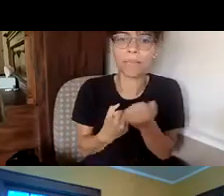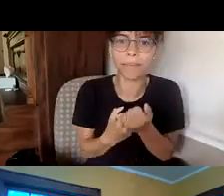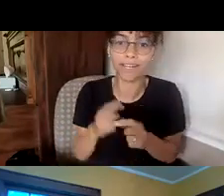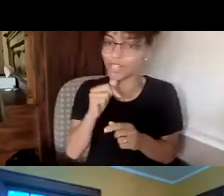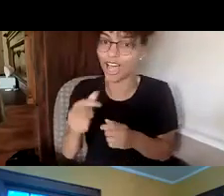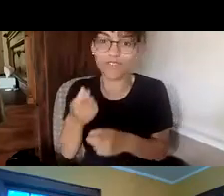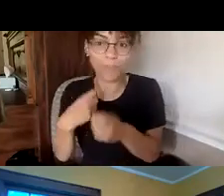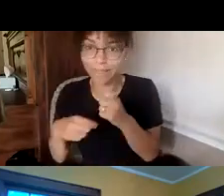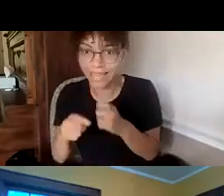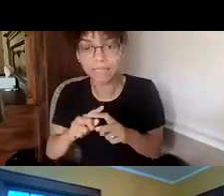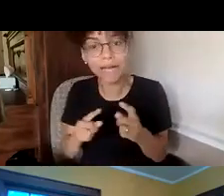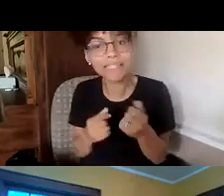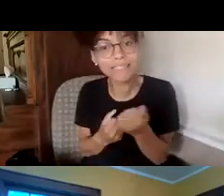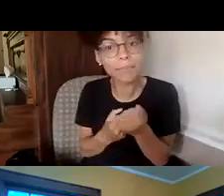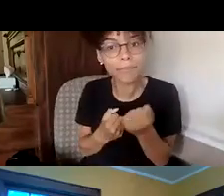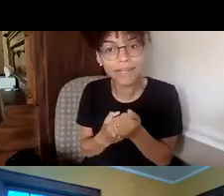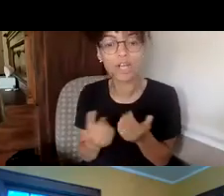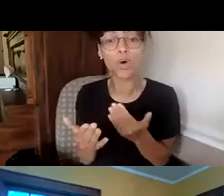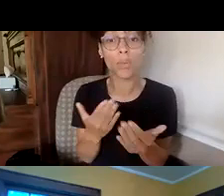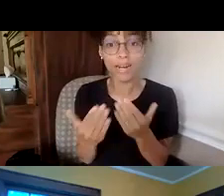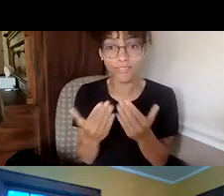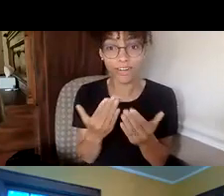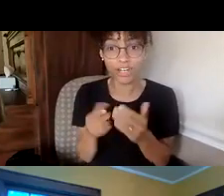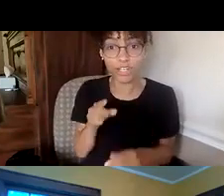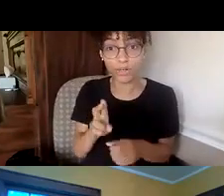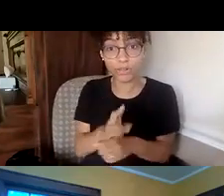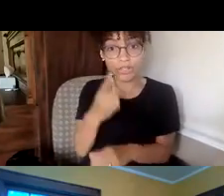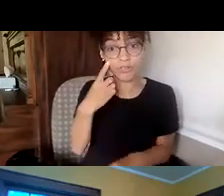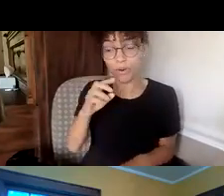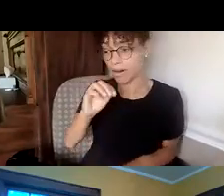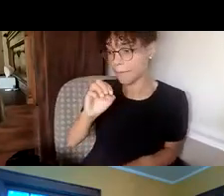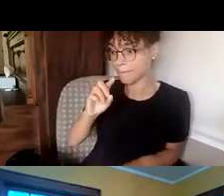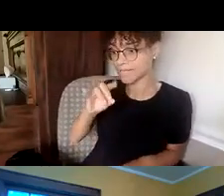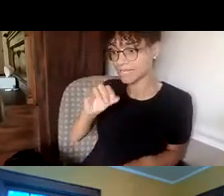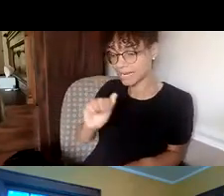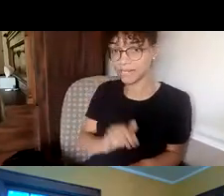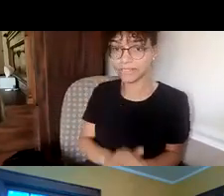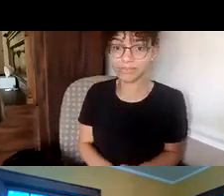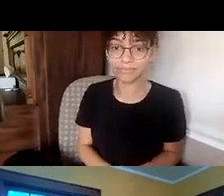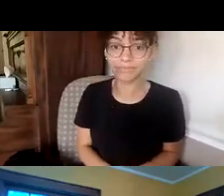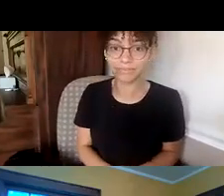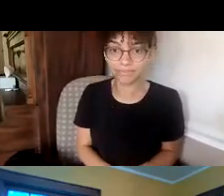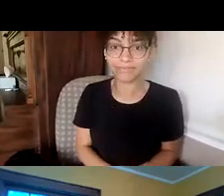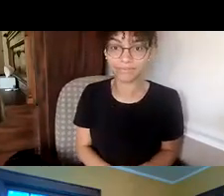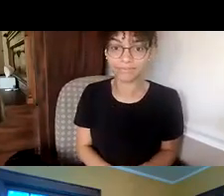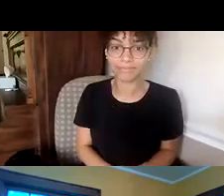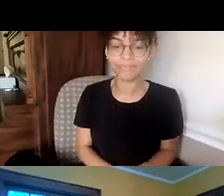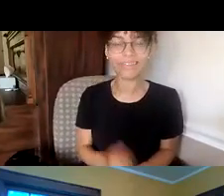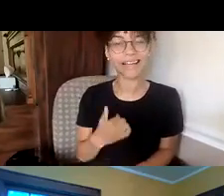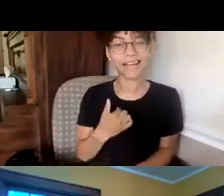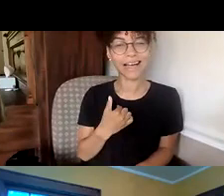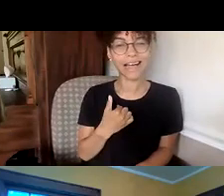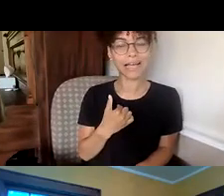but to supplement kind of whatever you're taking in terms of your media. And you know, and I am one of those people